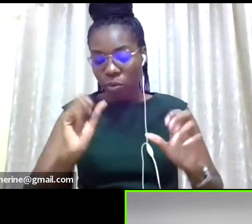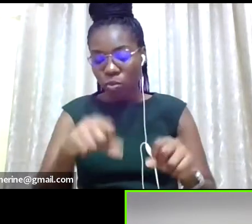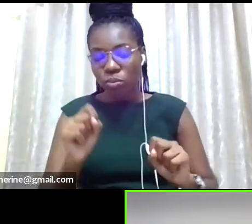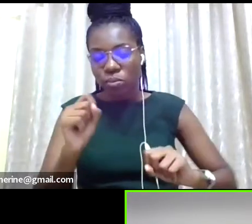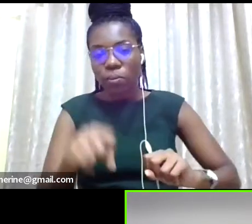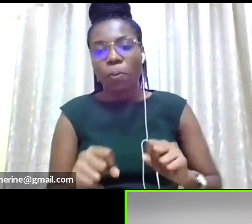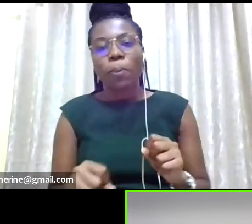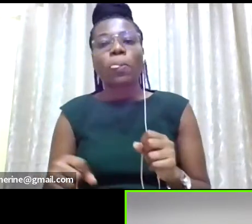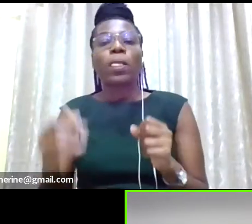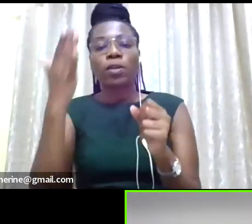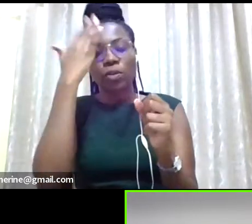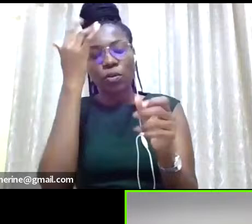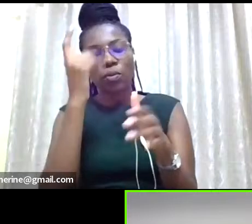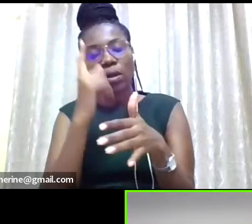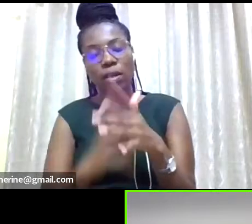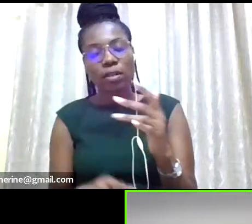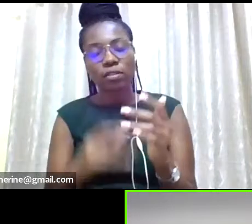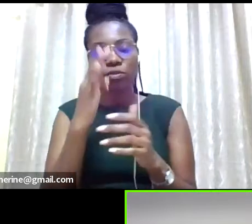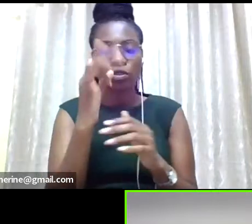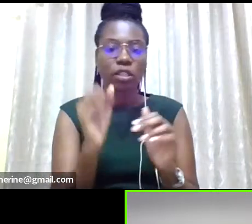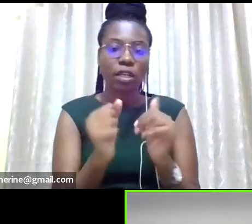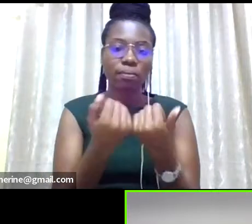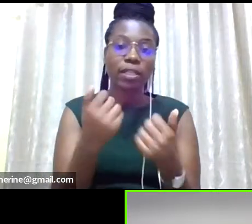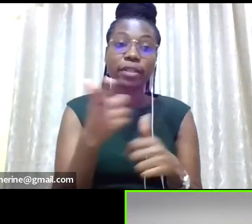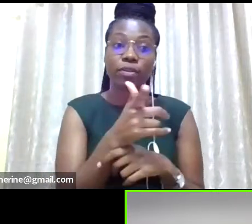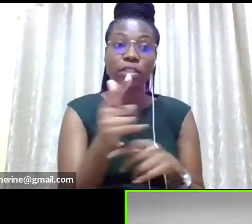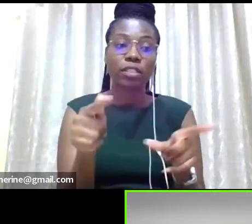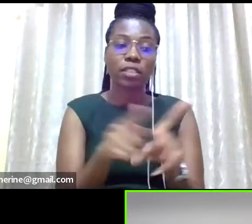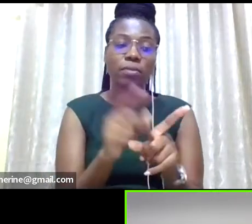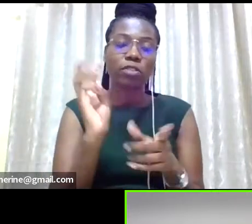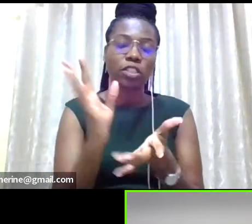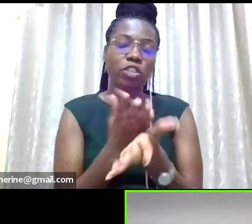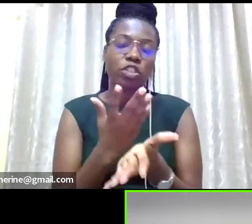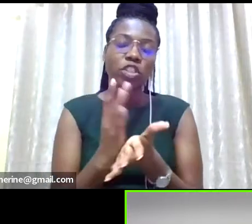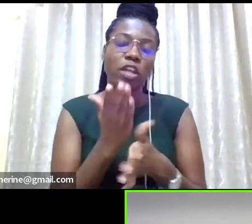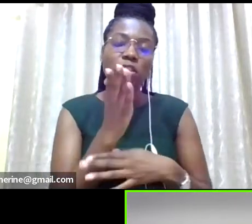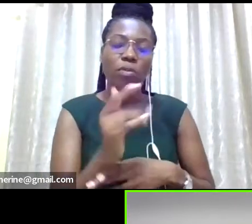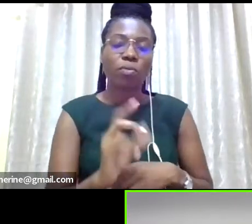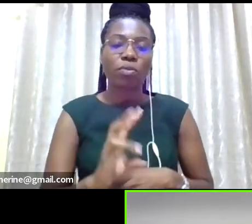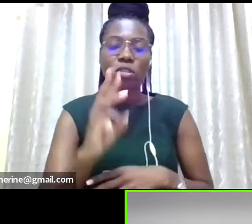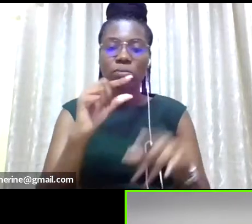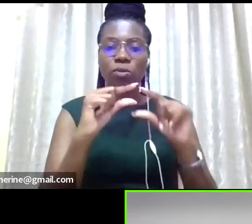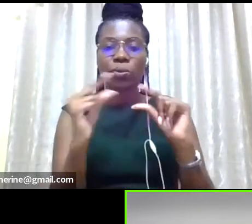what's coming up. We'll also be sharing the recording there on the WhatsApp group.